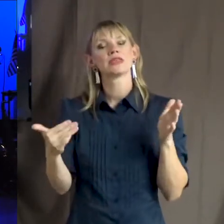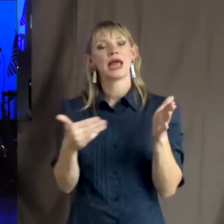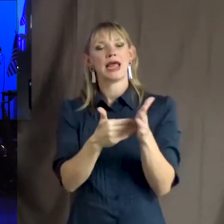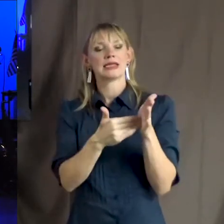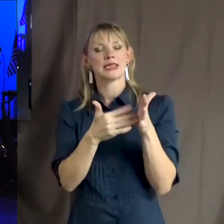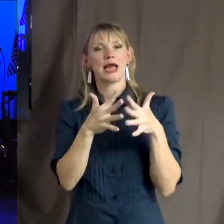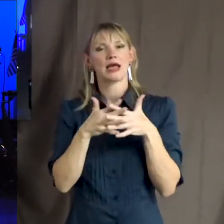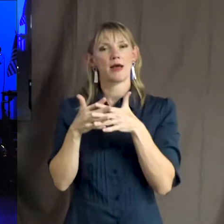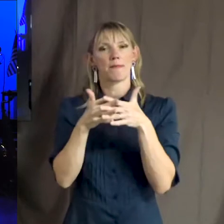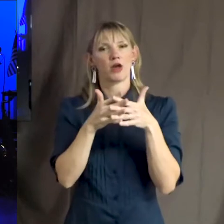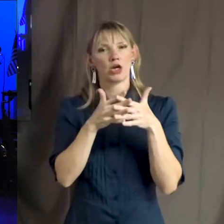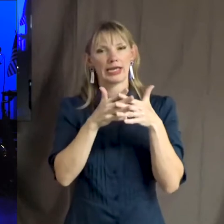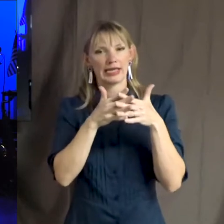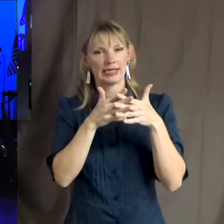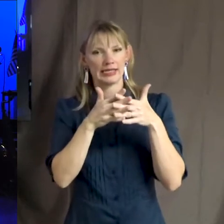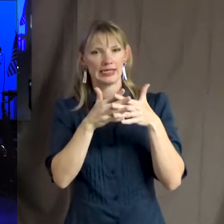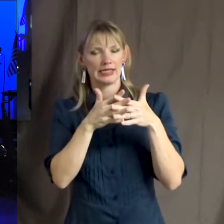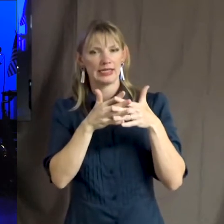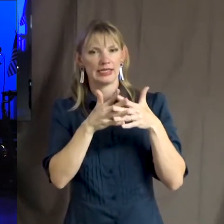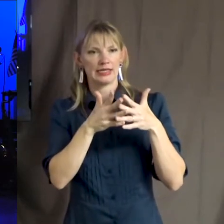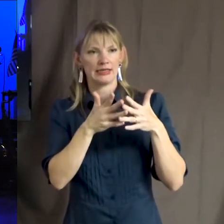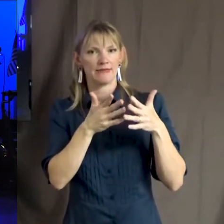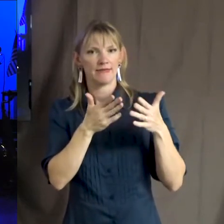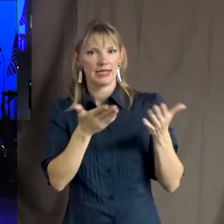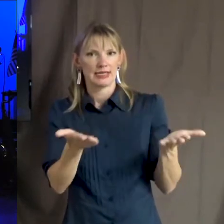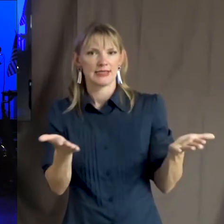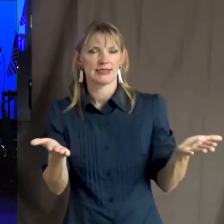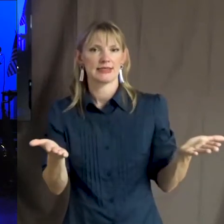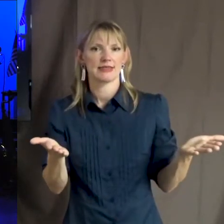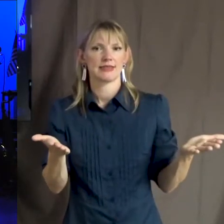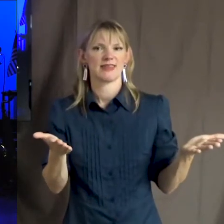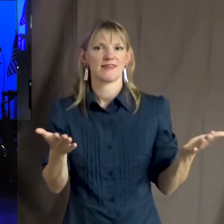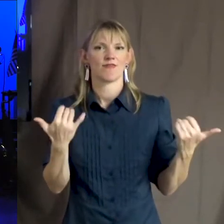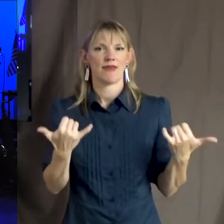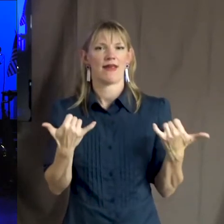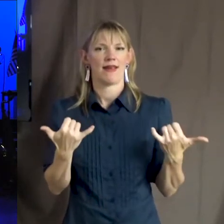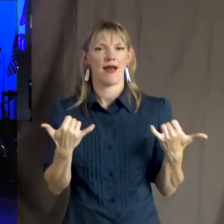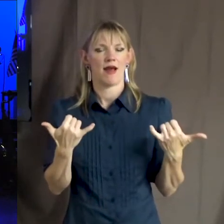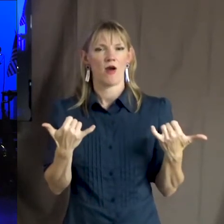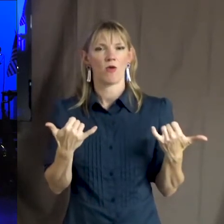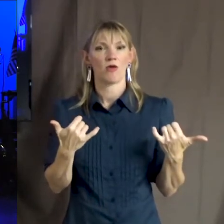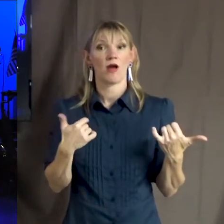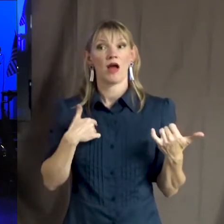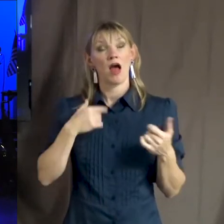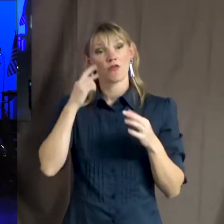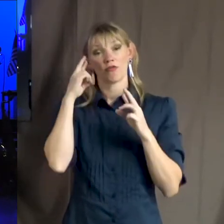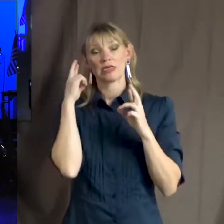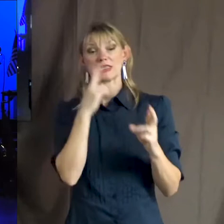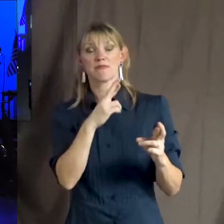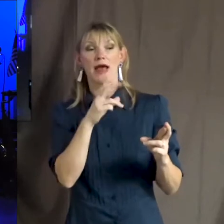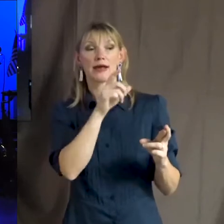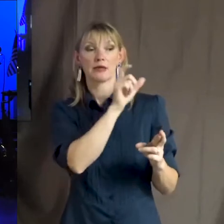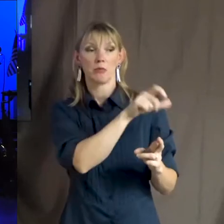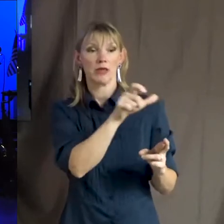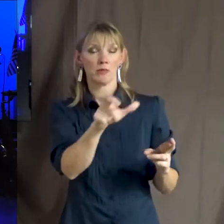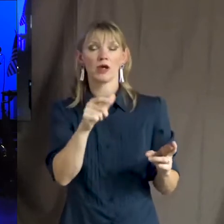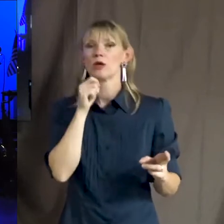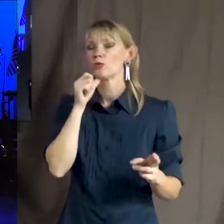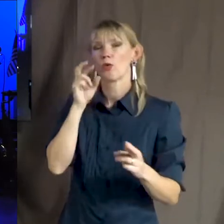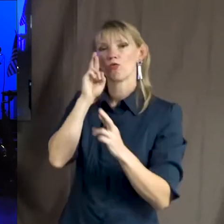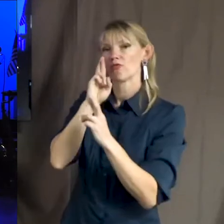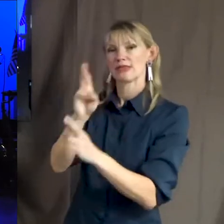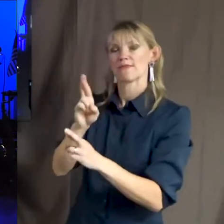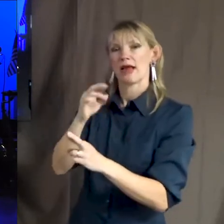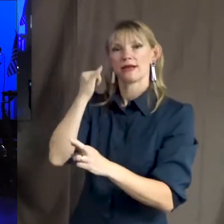anti-Americanness that's in our country on the fringes these days. That although I respect the people, I don't respect the